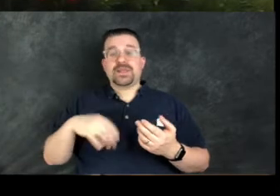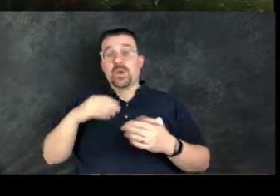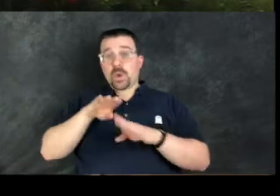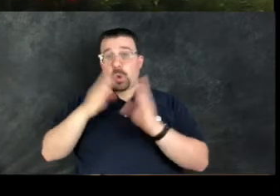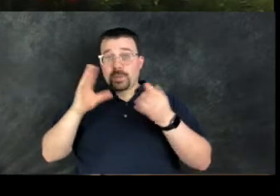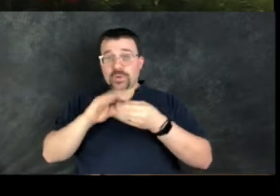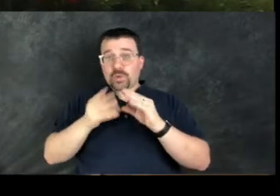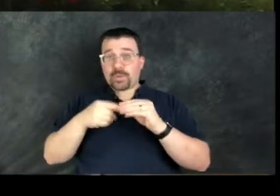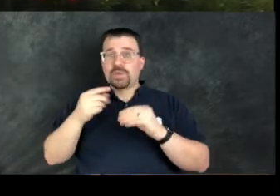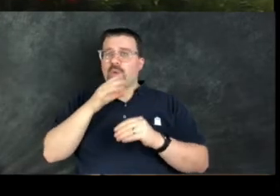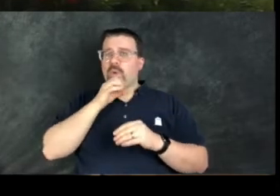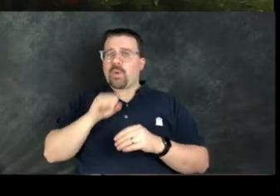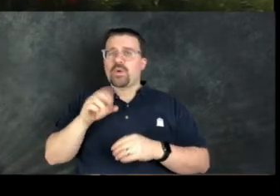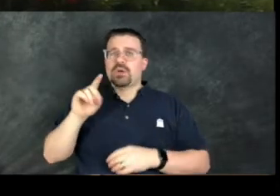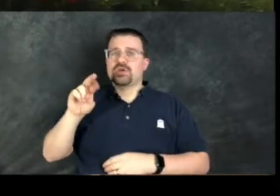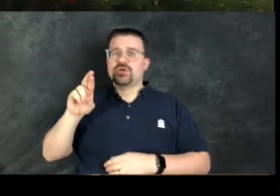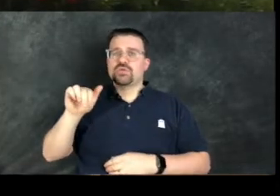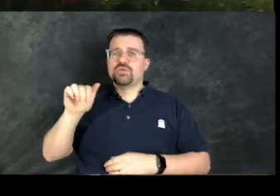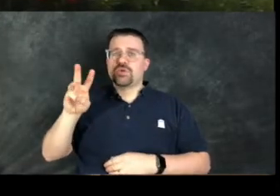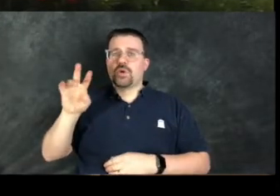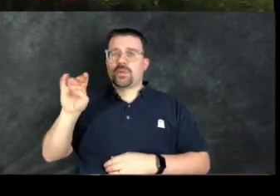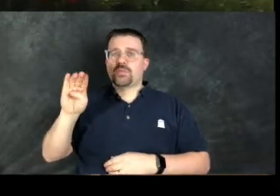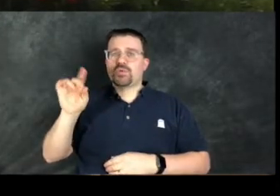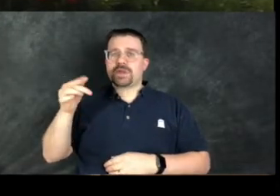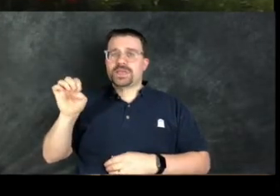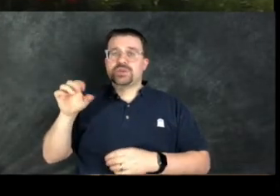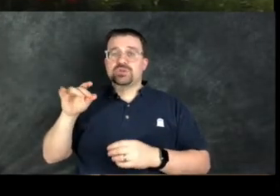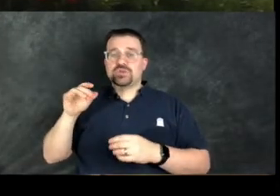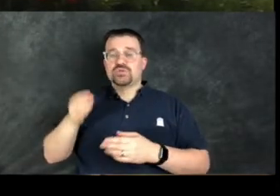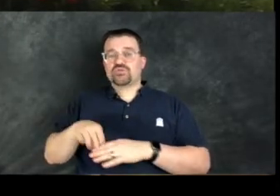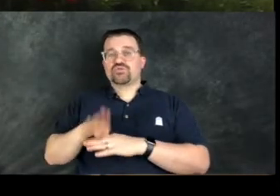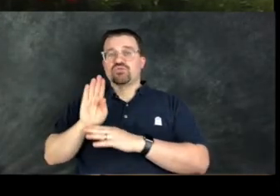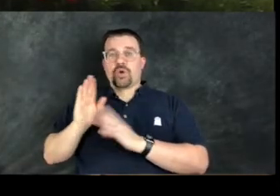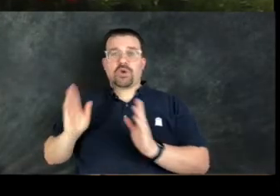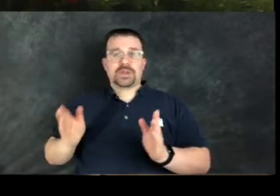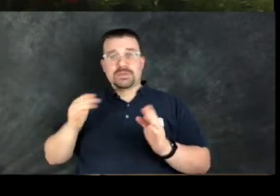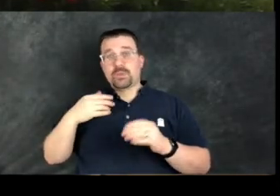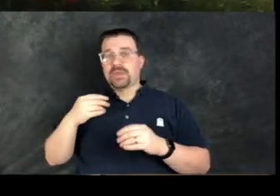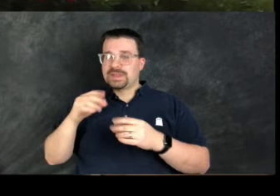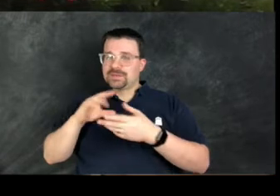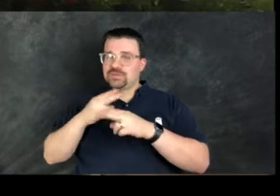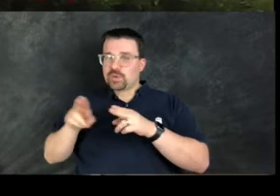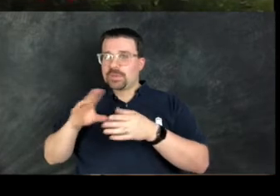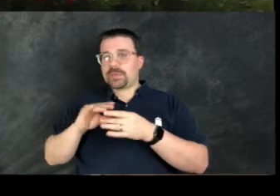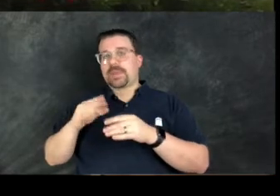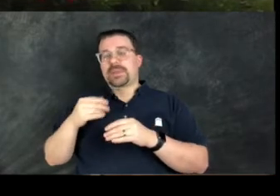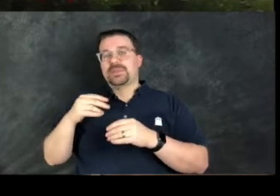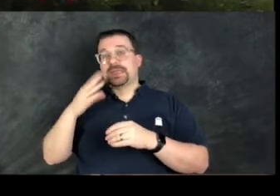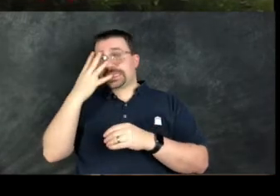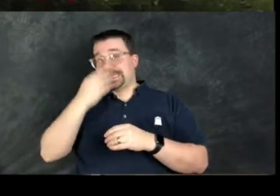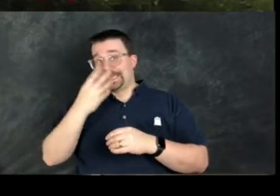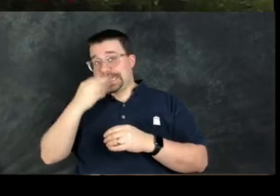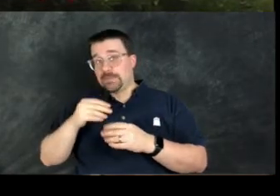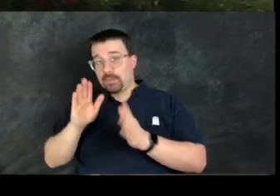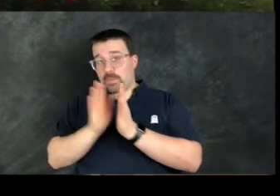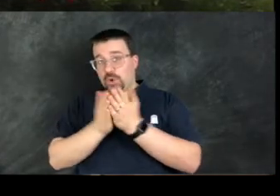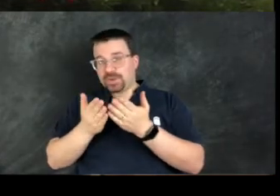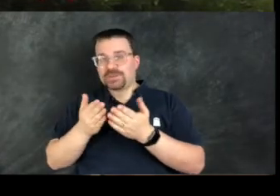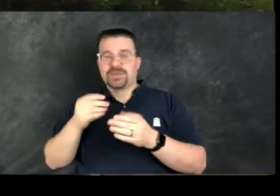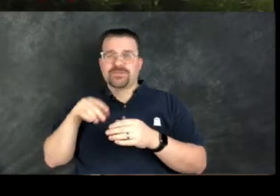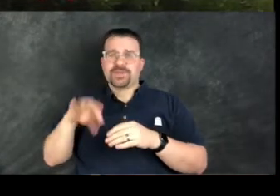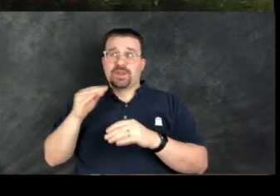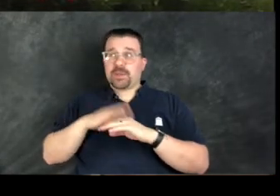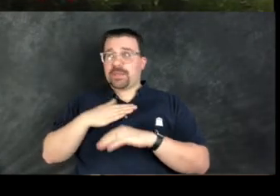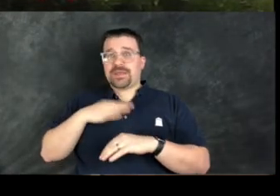old drawbridge drawer is just a snippet from one of my favorite Seuss stories called The Sleep Book. You actually can find on my